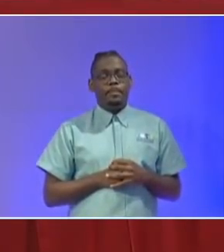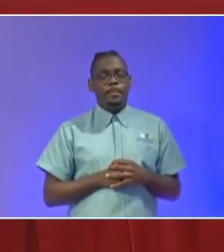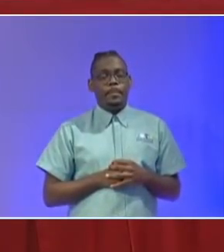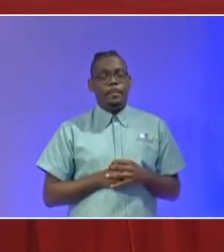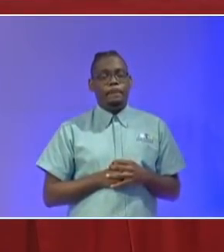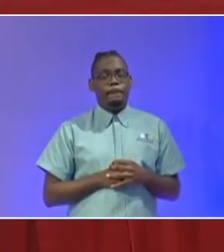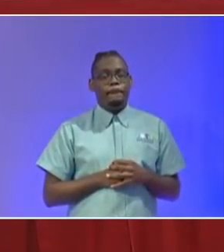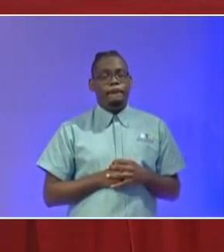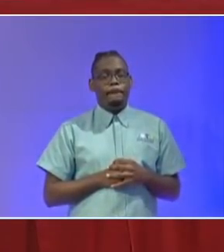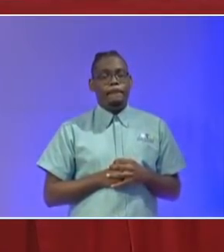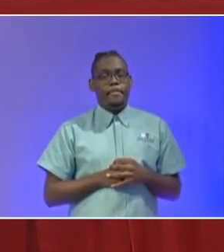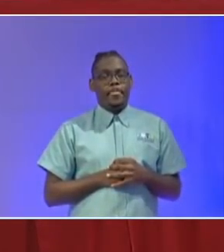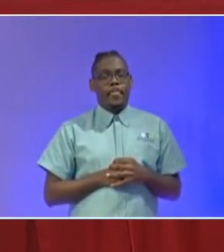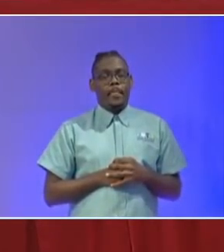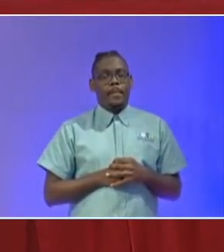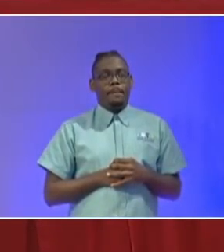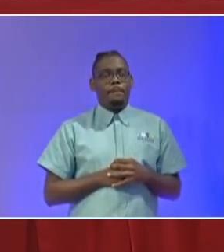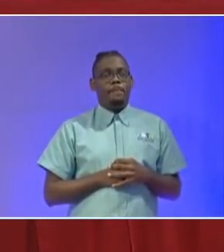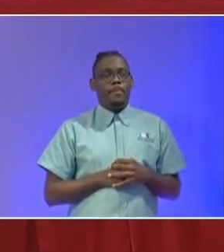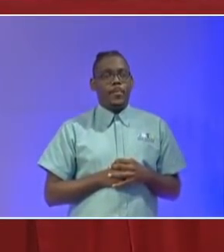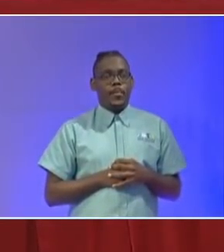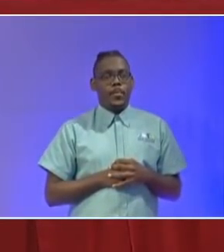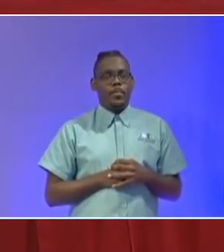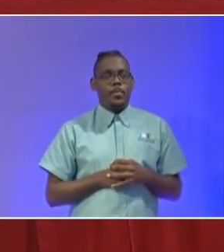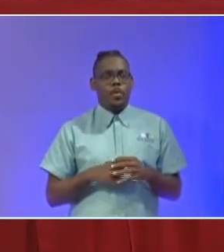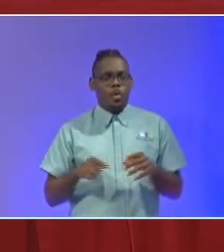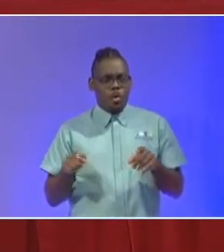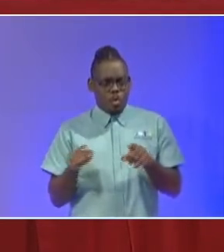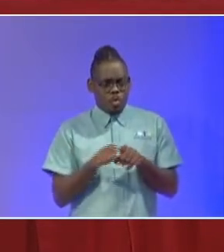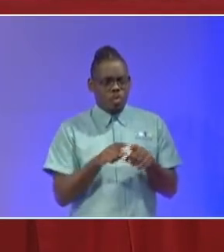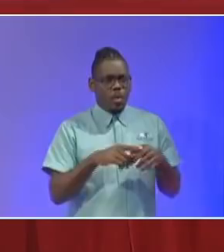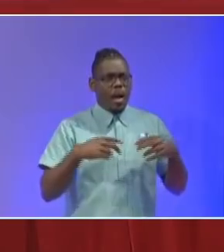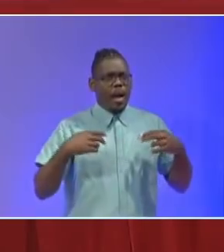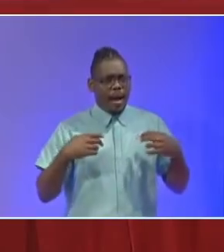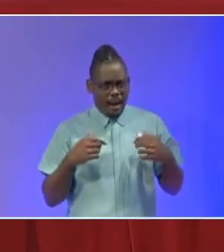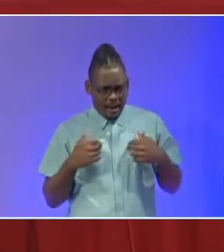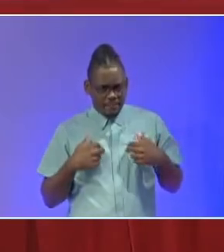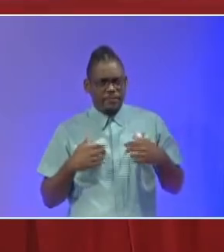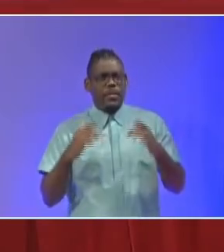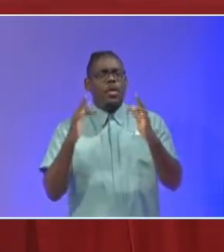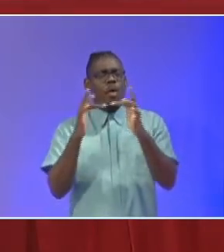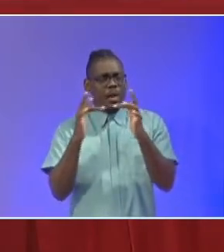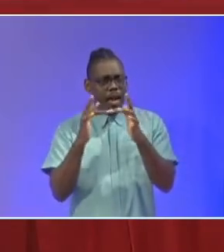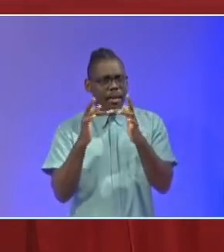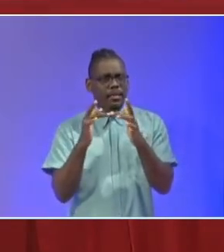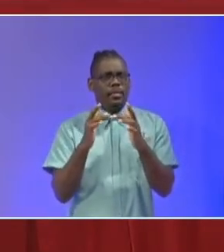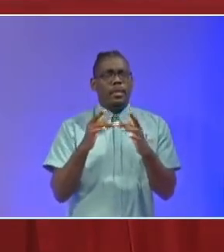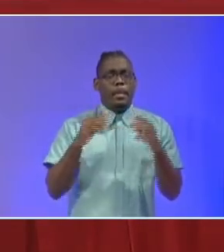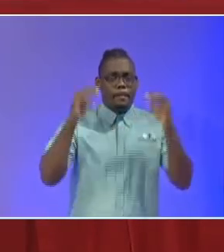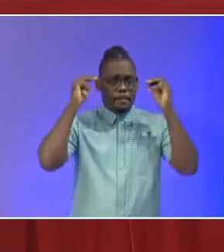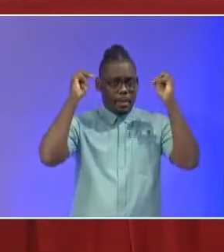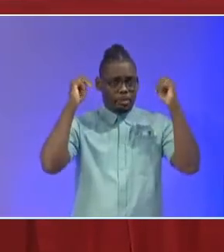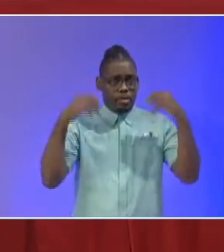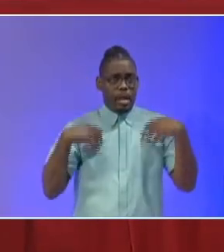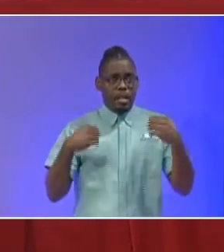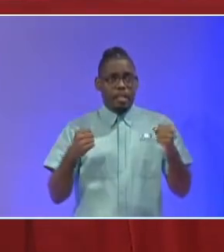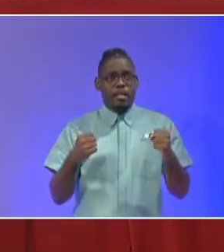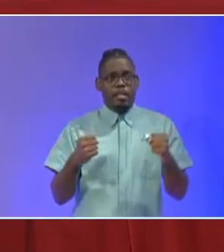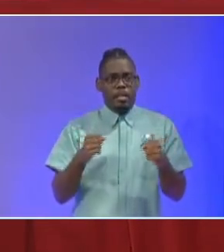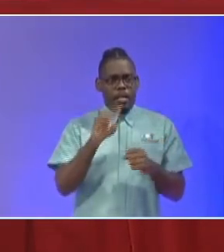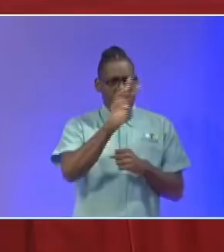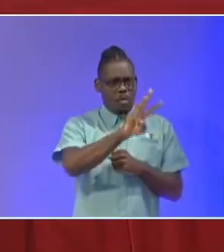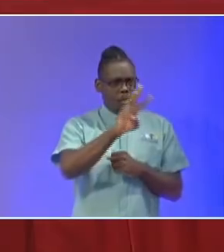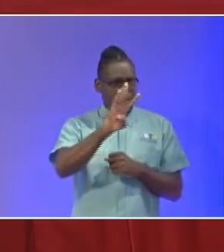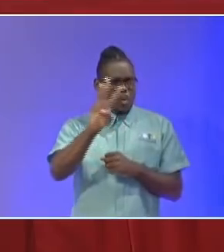Health's website, and so you can find it there as well. And with that, we go to a follow-up question from